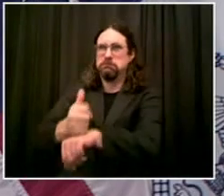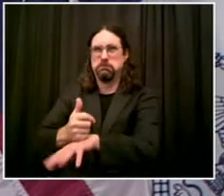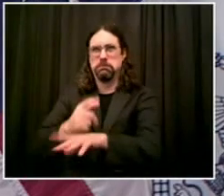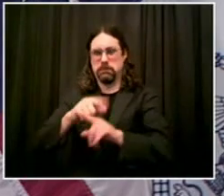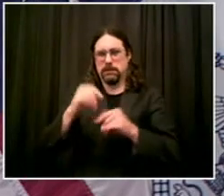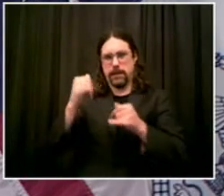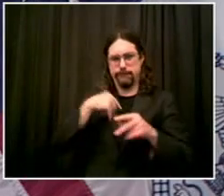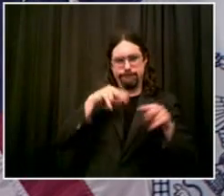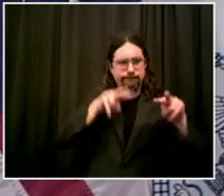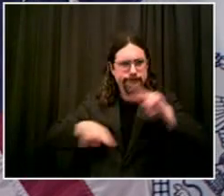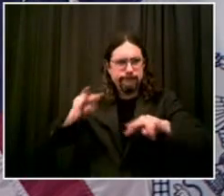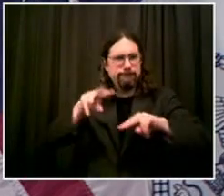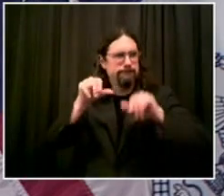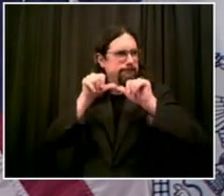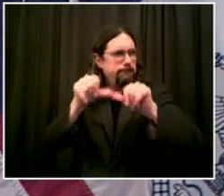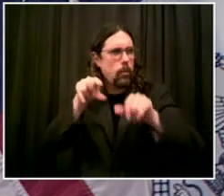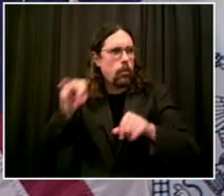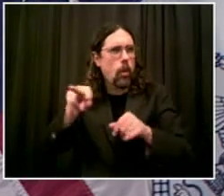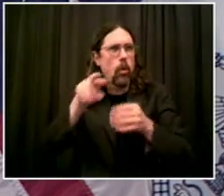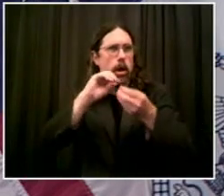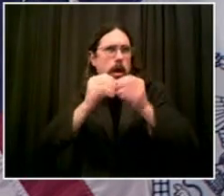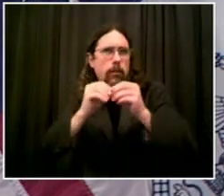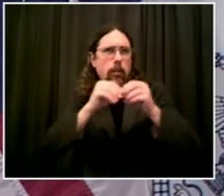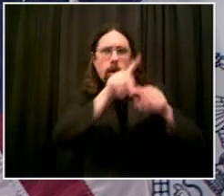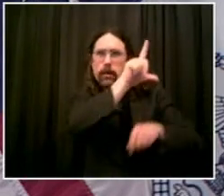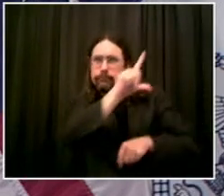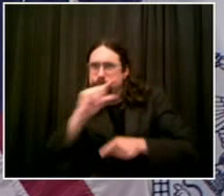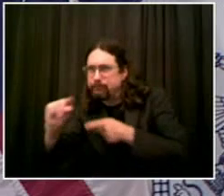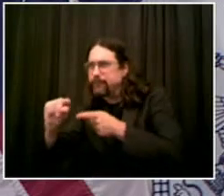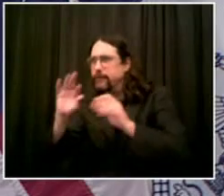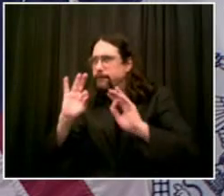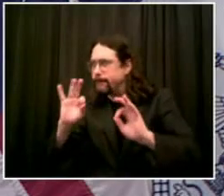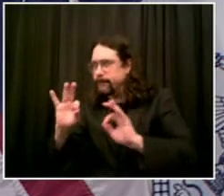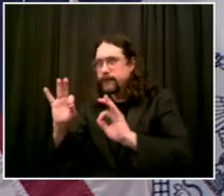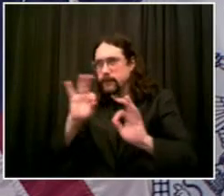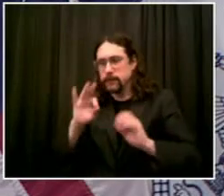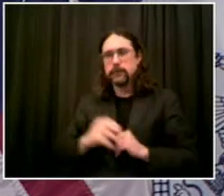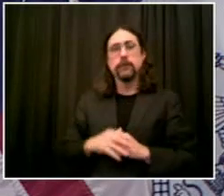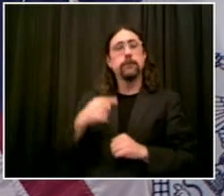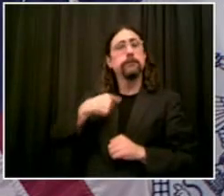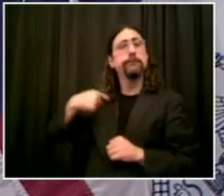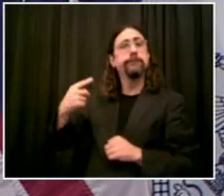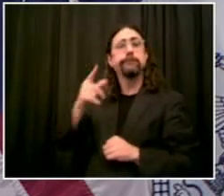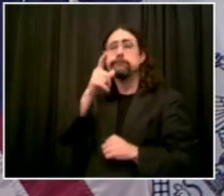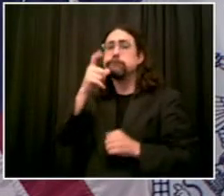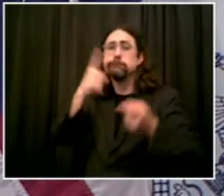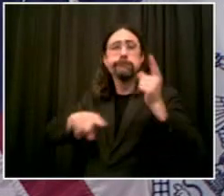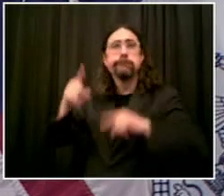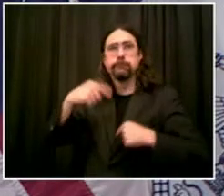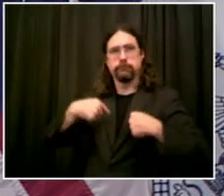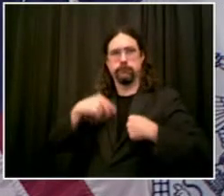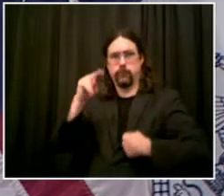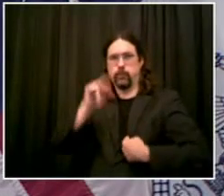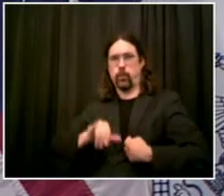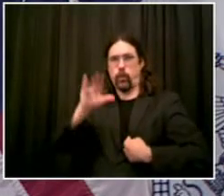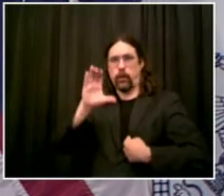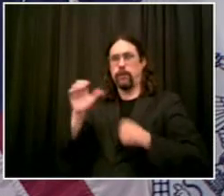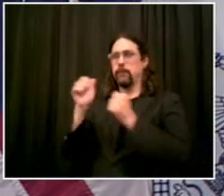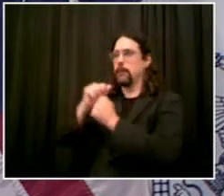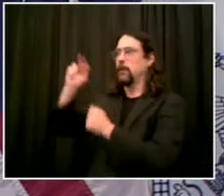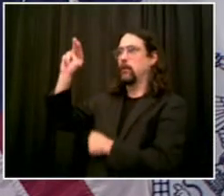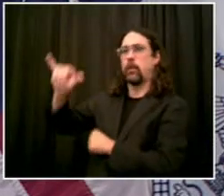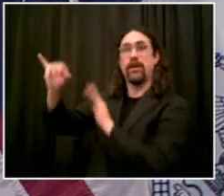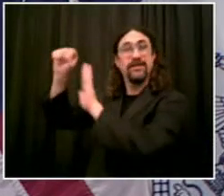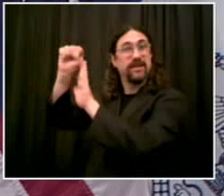as we get closer, but since it's all about the data is telling us yes right now, so we wanna start getting people ready for